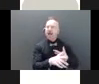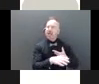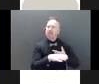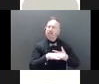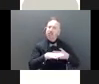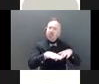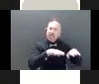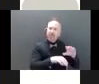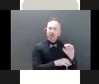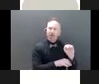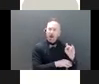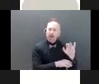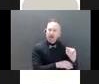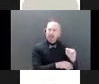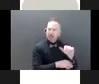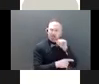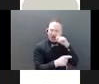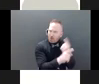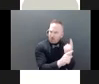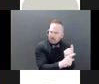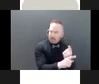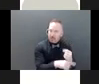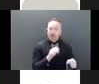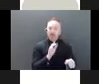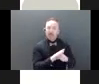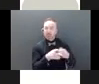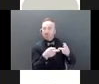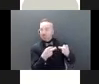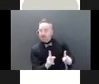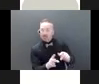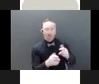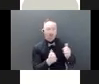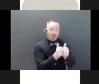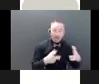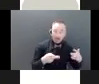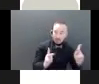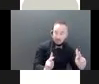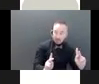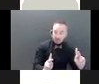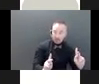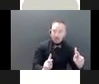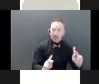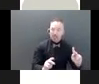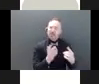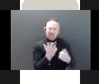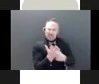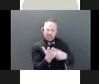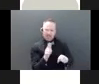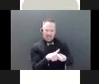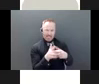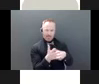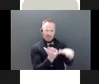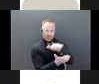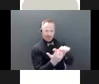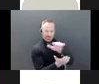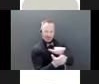with or without informed consent. And I'll talk about that in terms of the that sometimes confuses people, but we'll talk